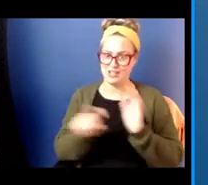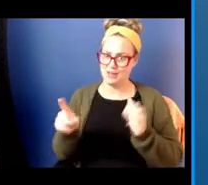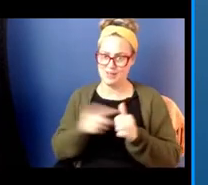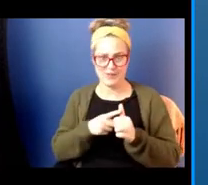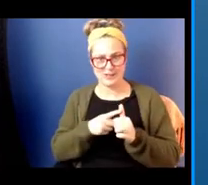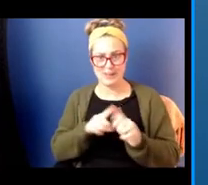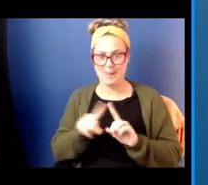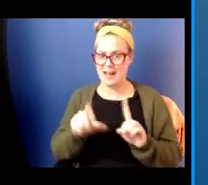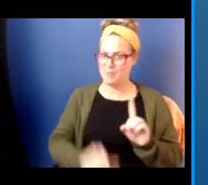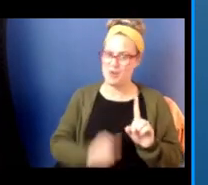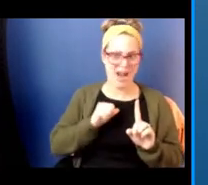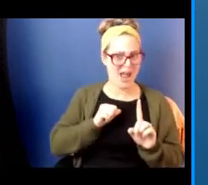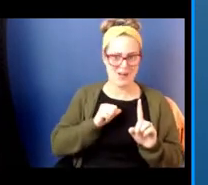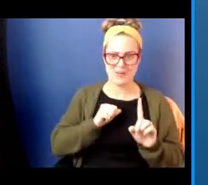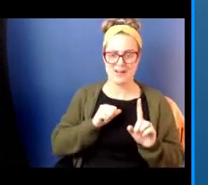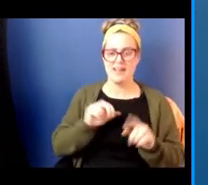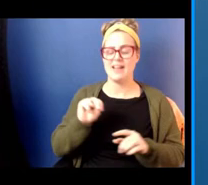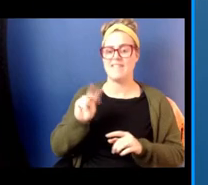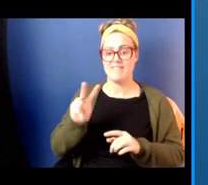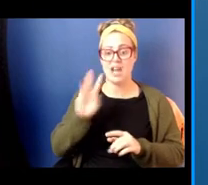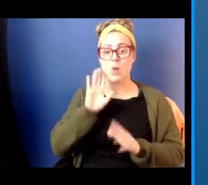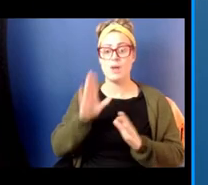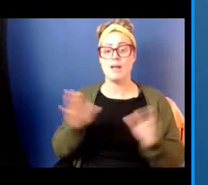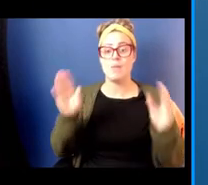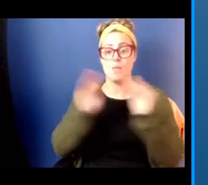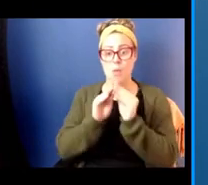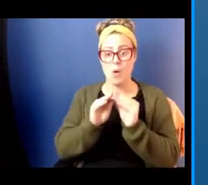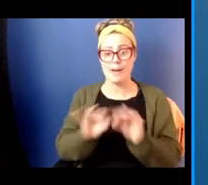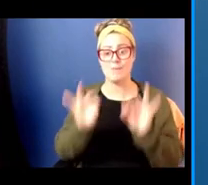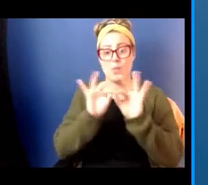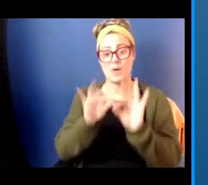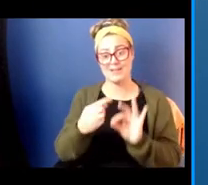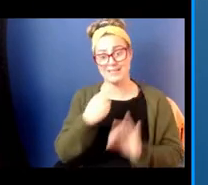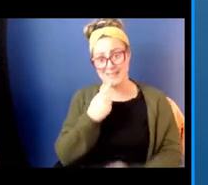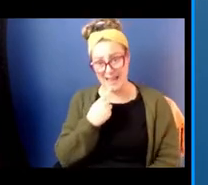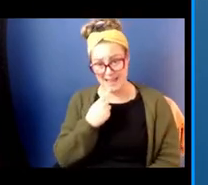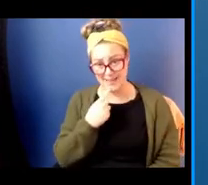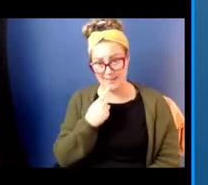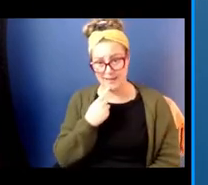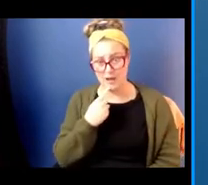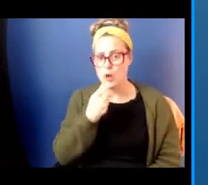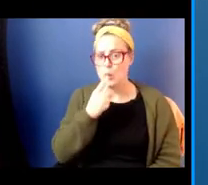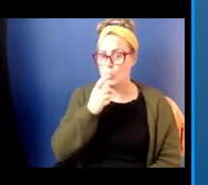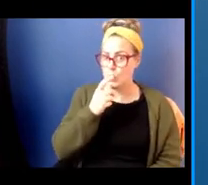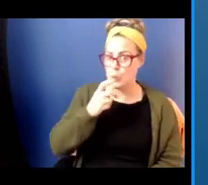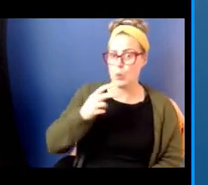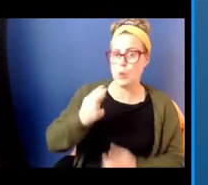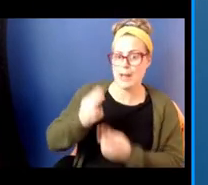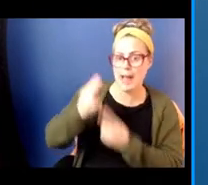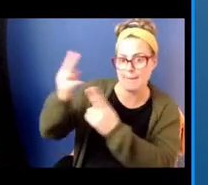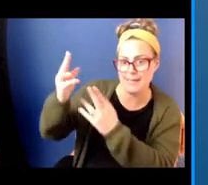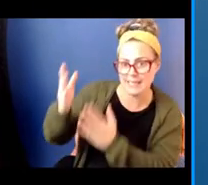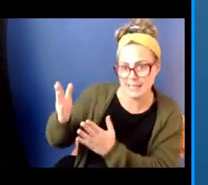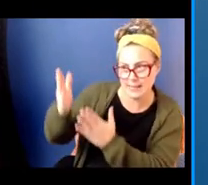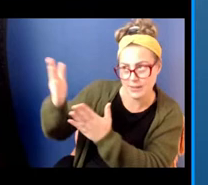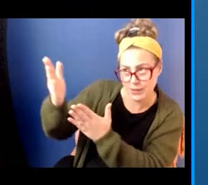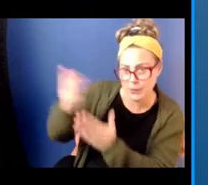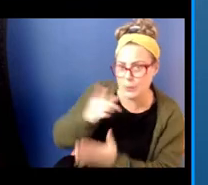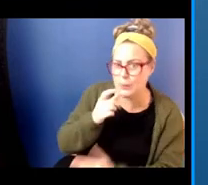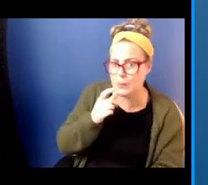have a more important say in who our nominee is and let's also not forget